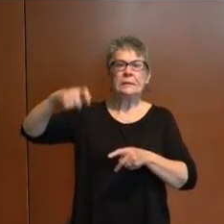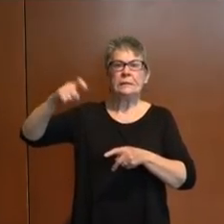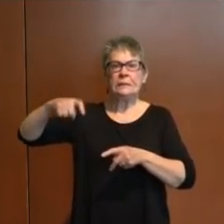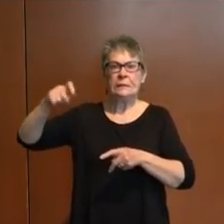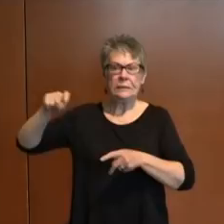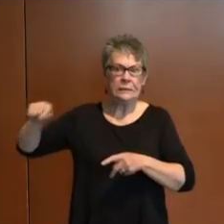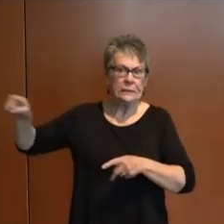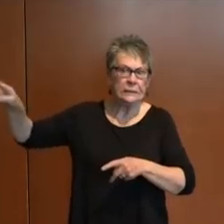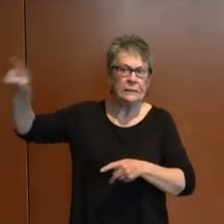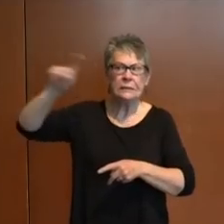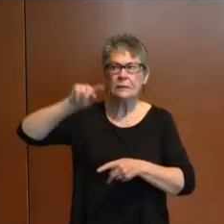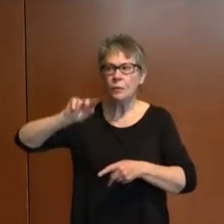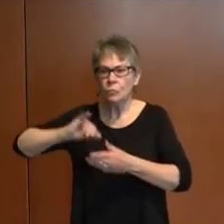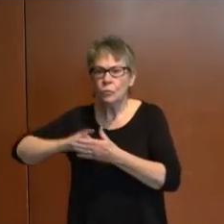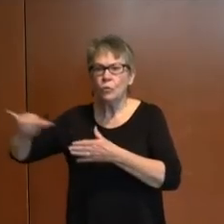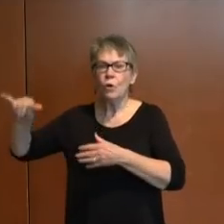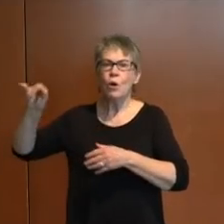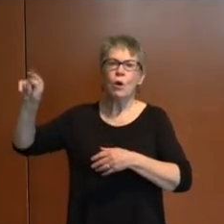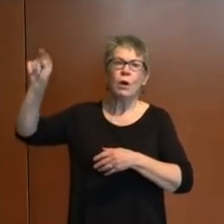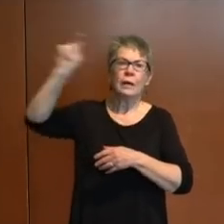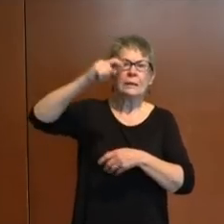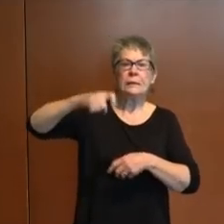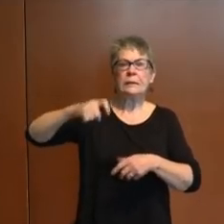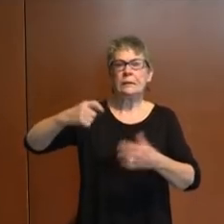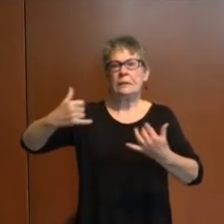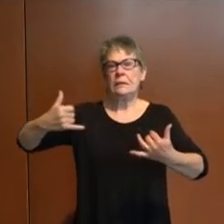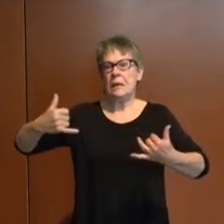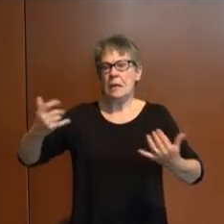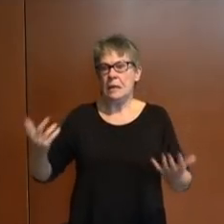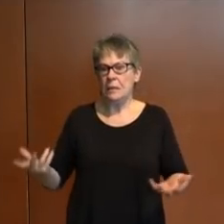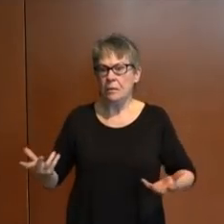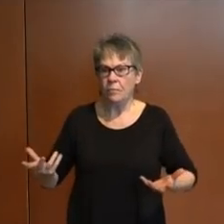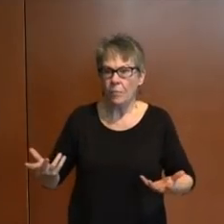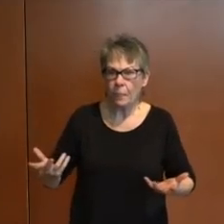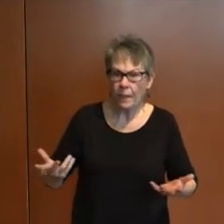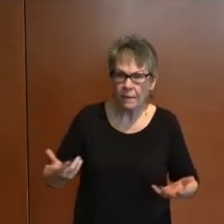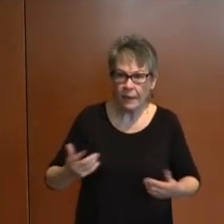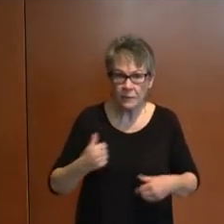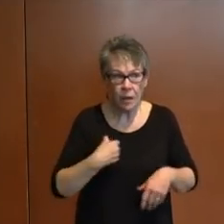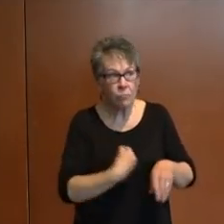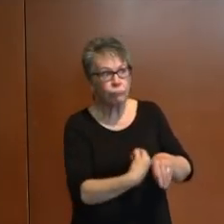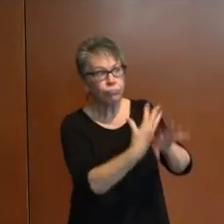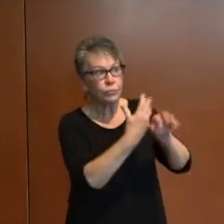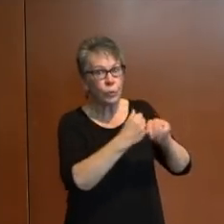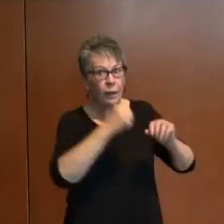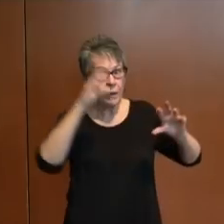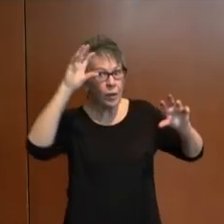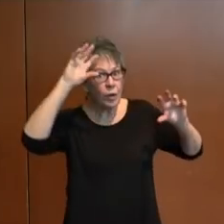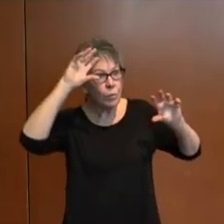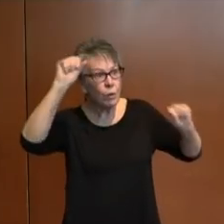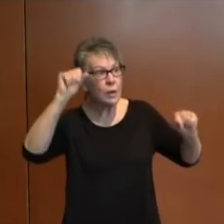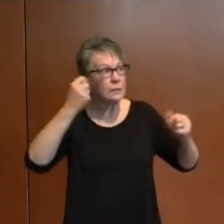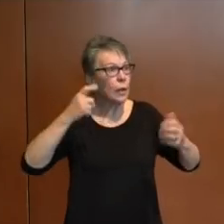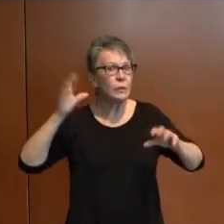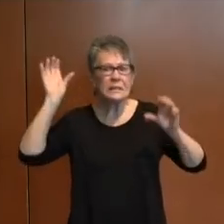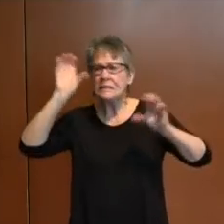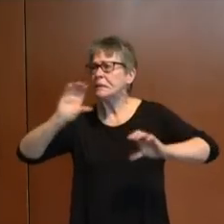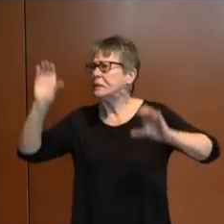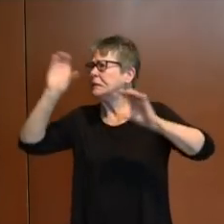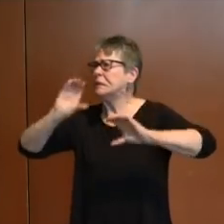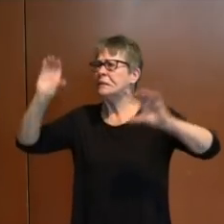himself spoke to this in our video call just now. We're out there, we're all out there tripping over each